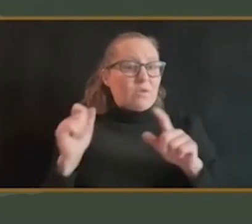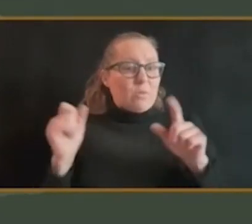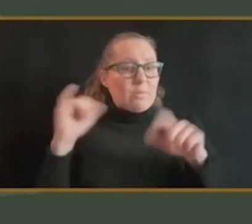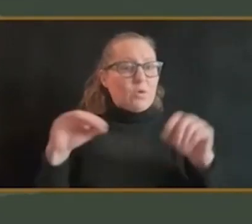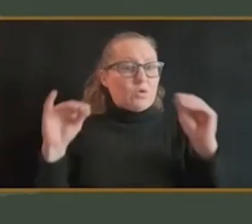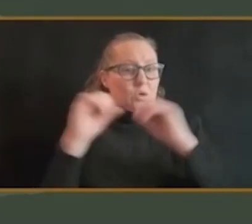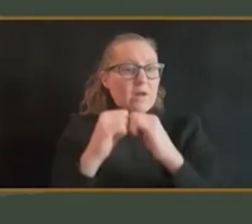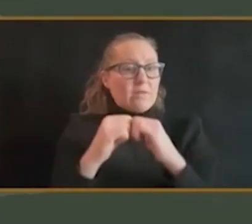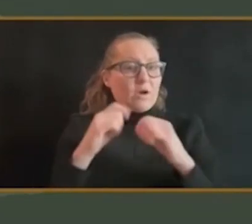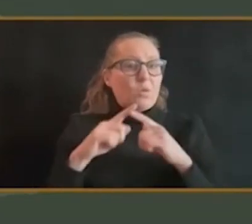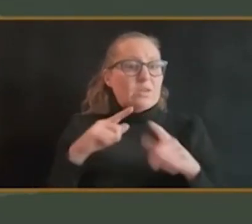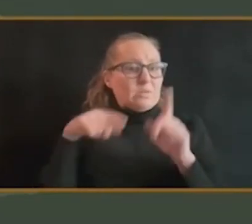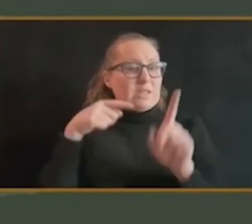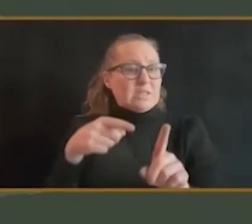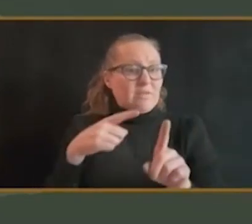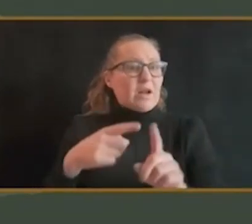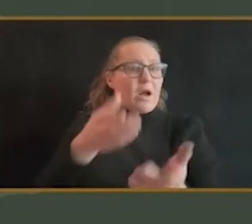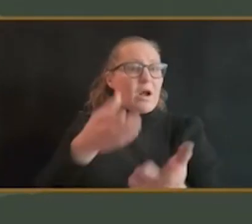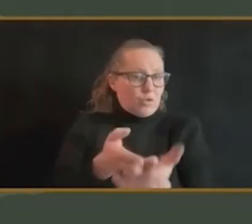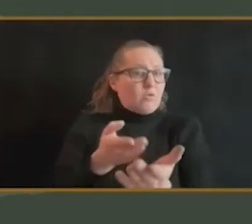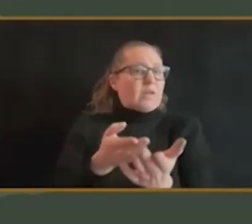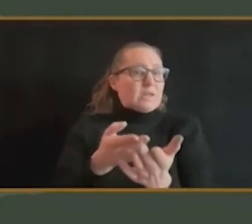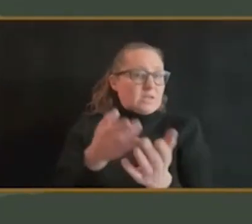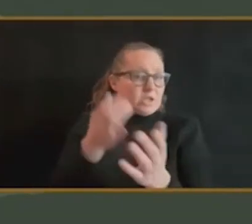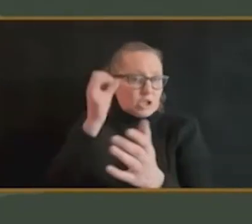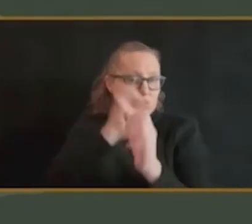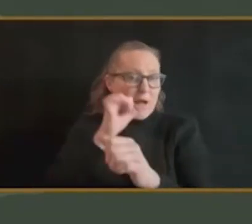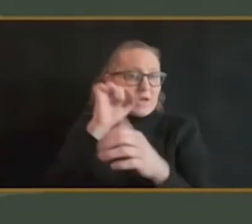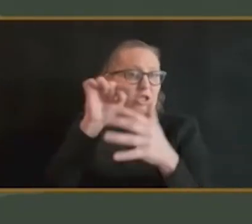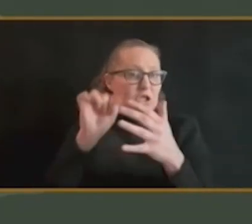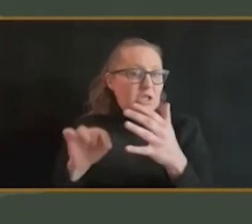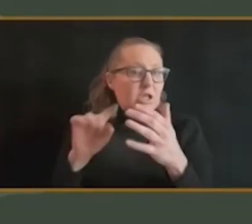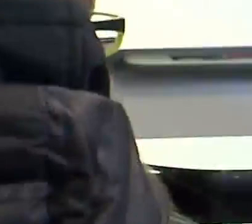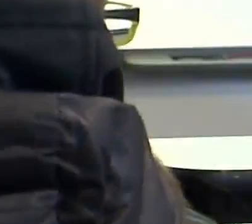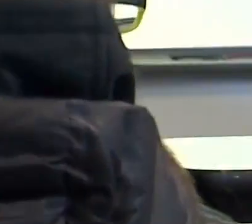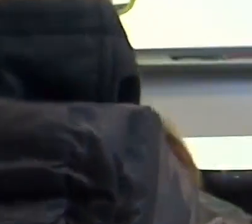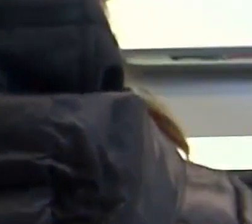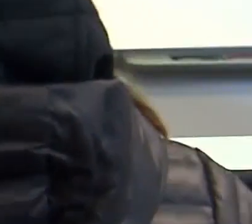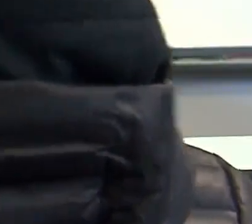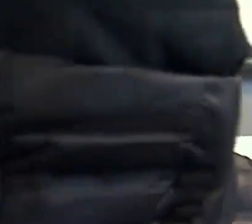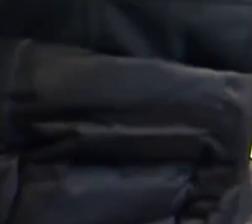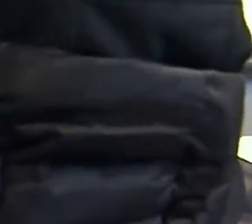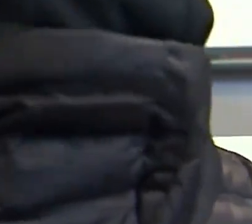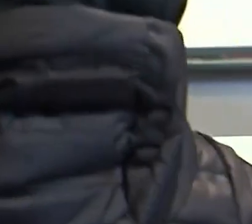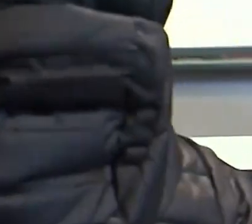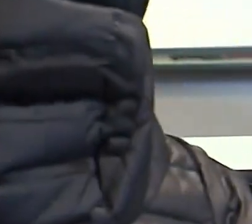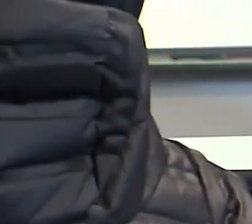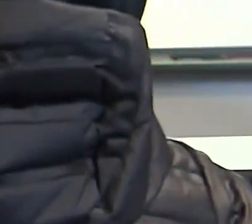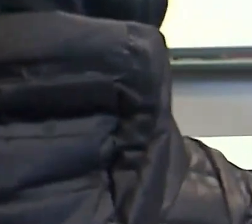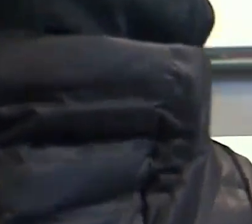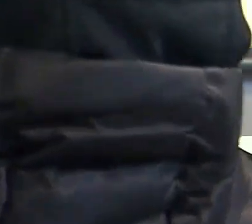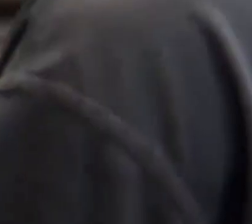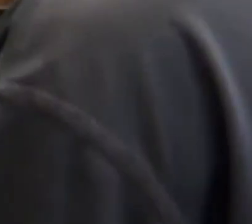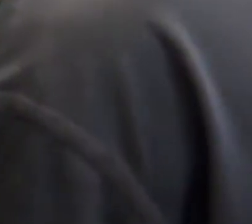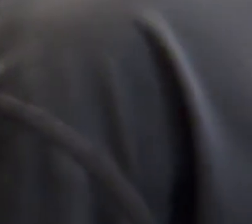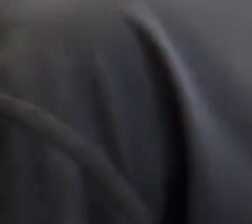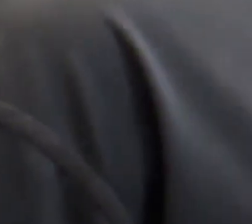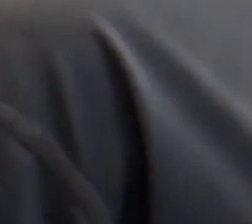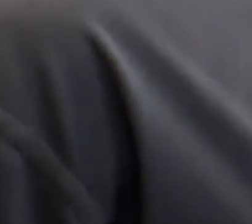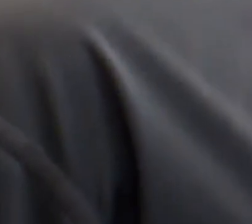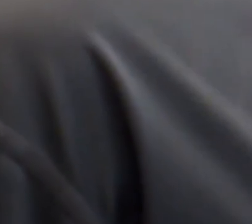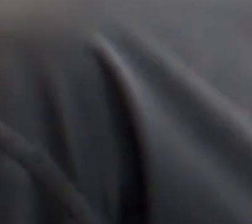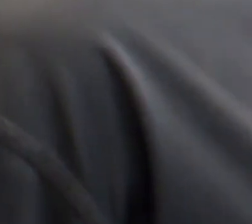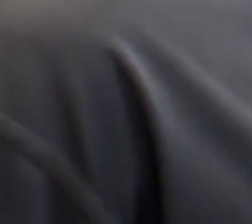proven strategies to ensure we know that how the dollars are being spent are connected to the education priorities that Oregonians care